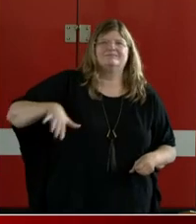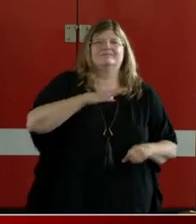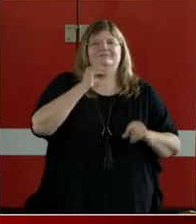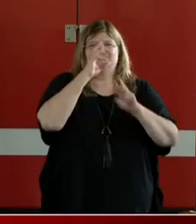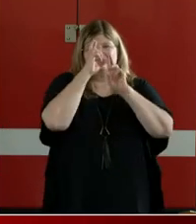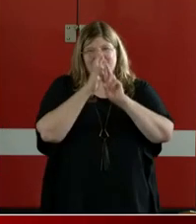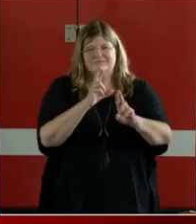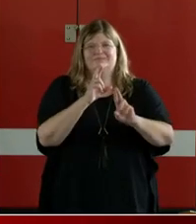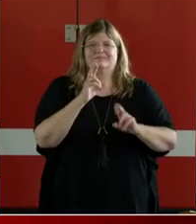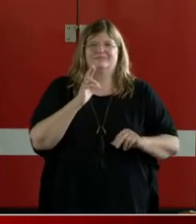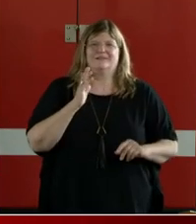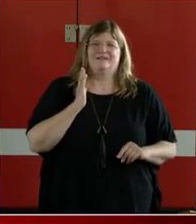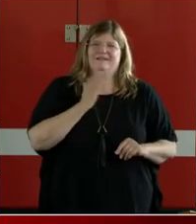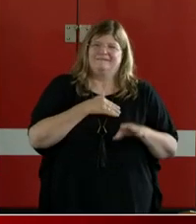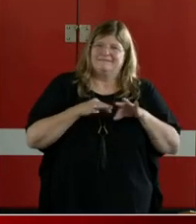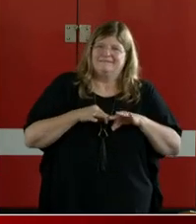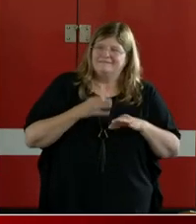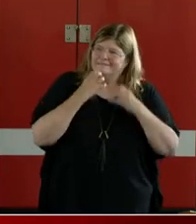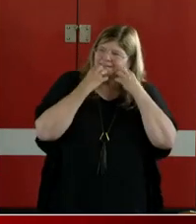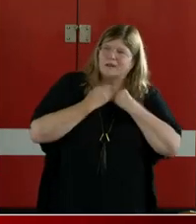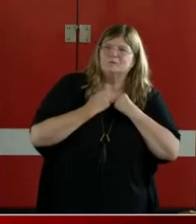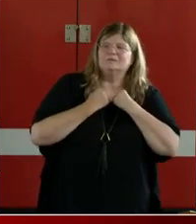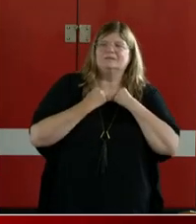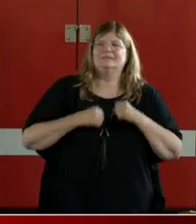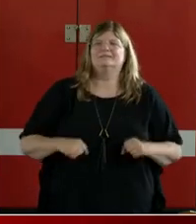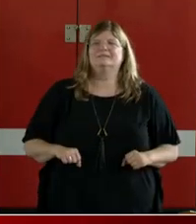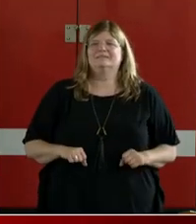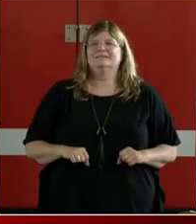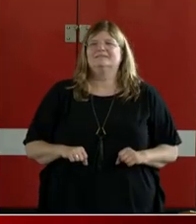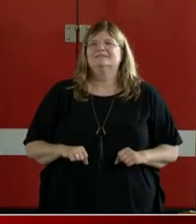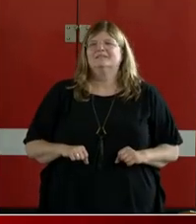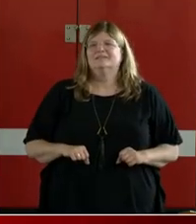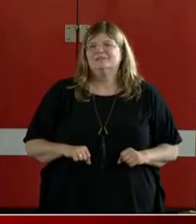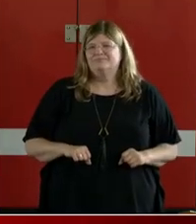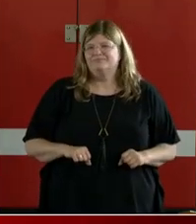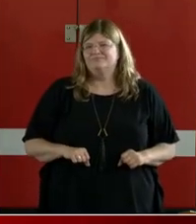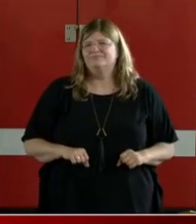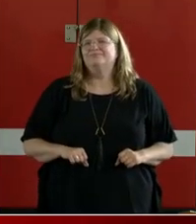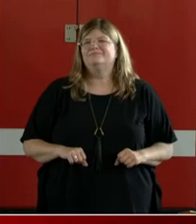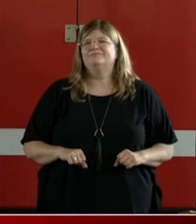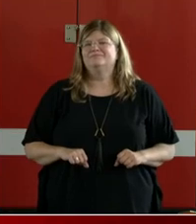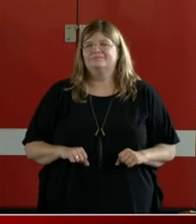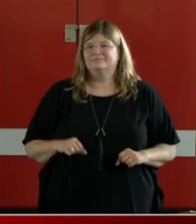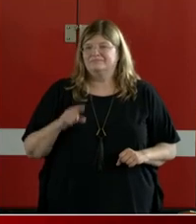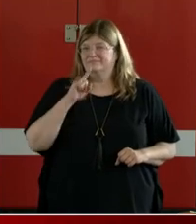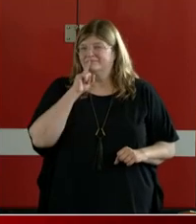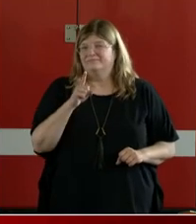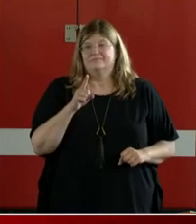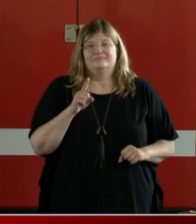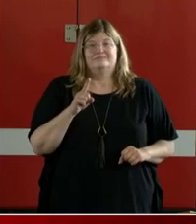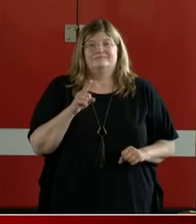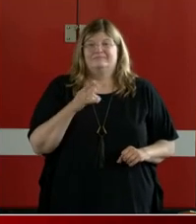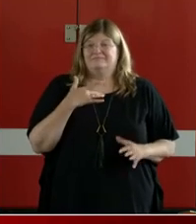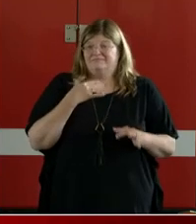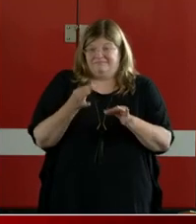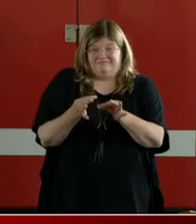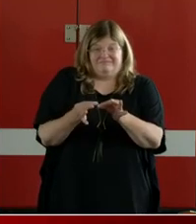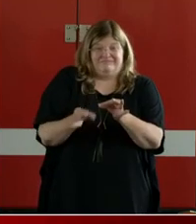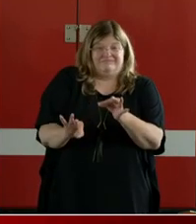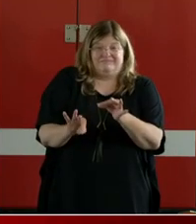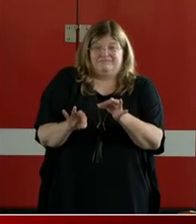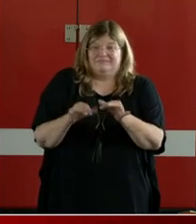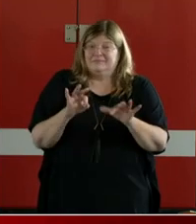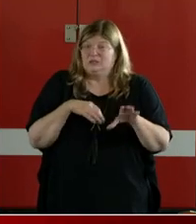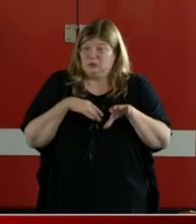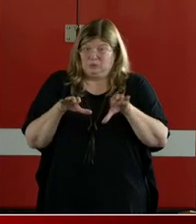incorporating them into everything that we do. We call these values the basics because if we do the basics, everything